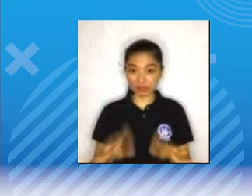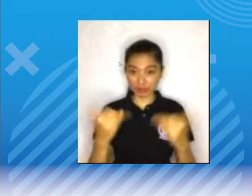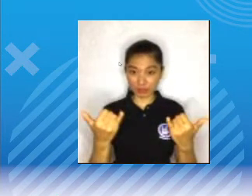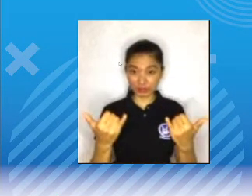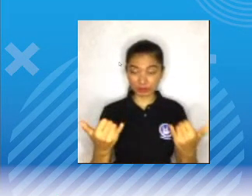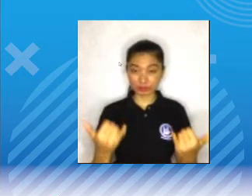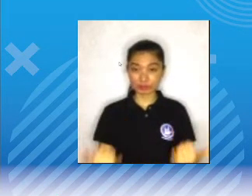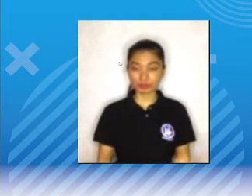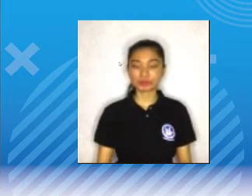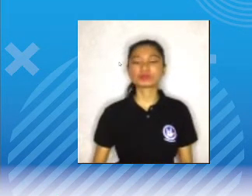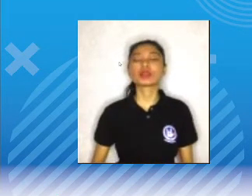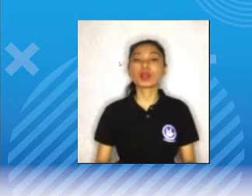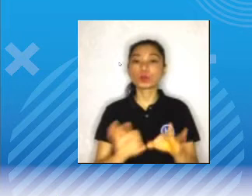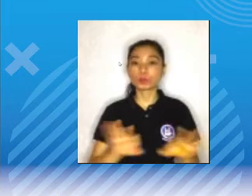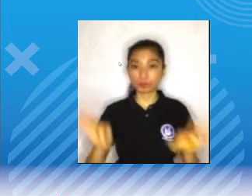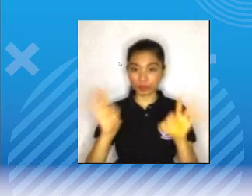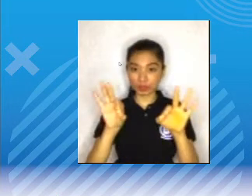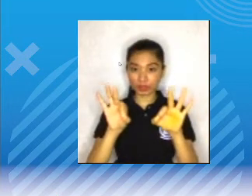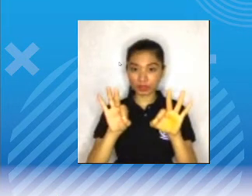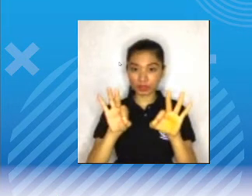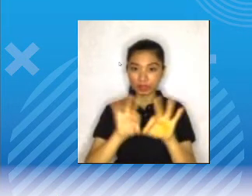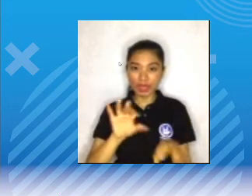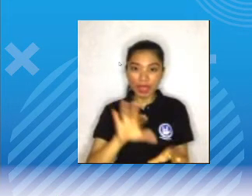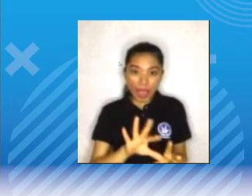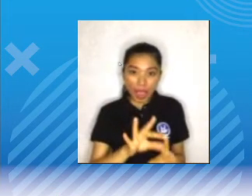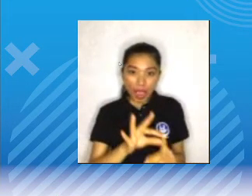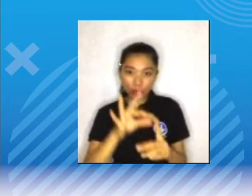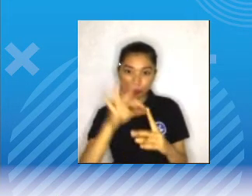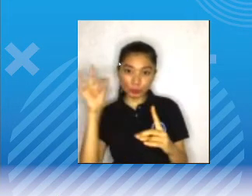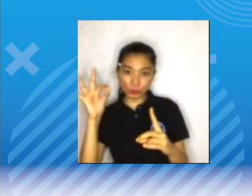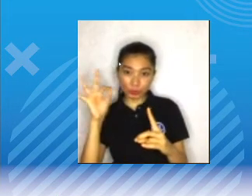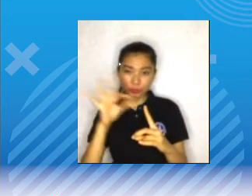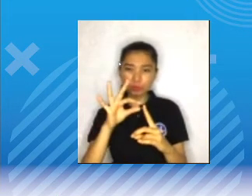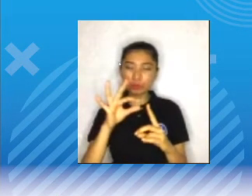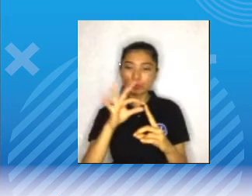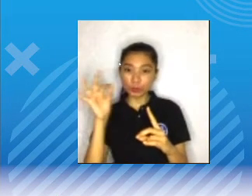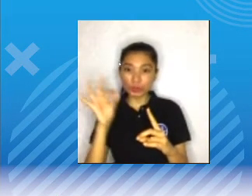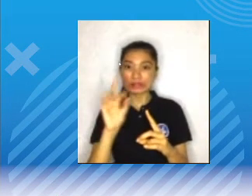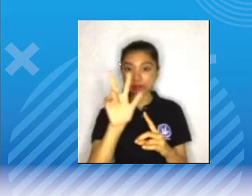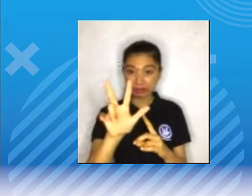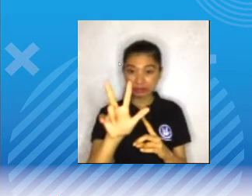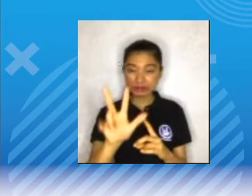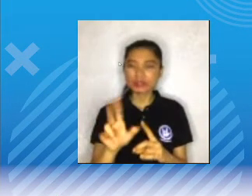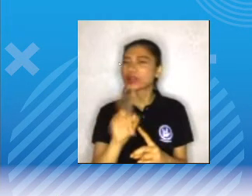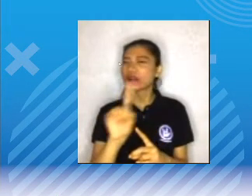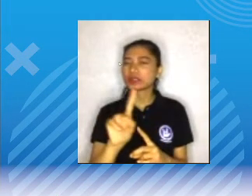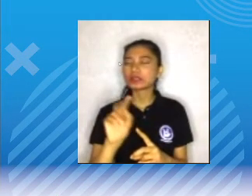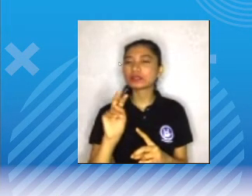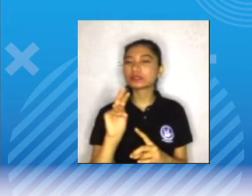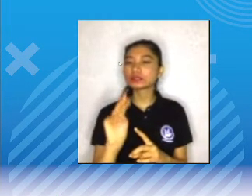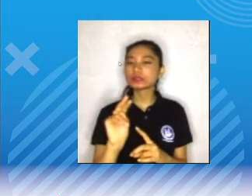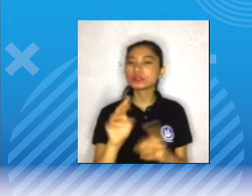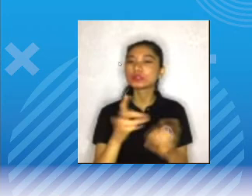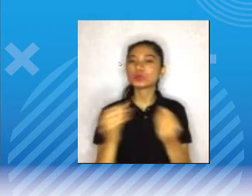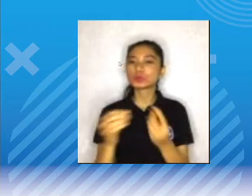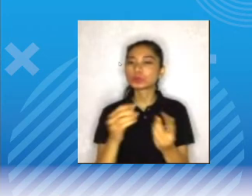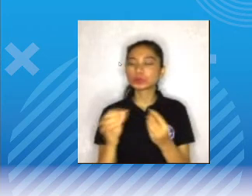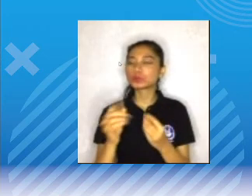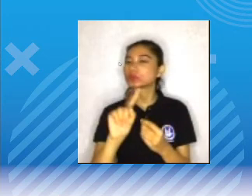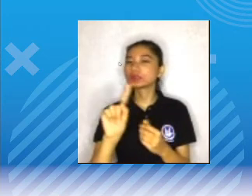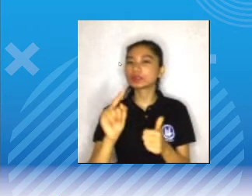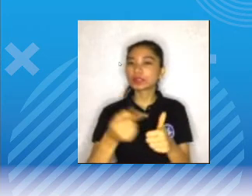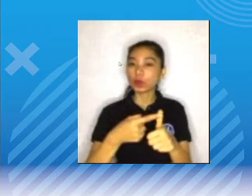be selective now about what we need to do and what we need to do first. And that's